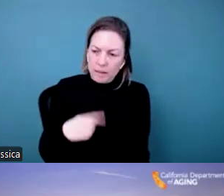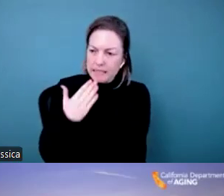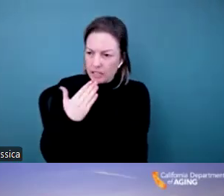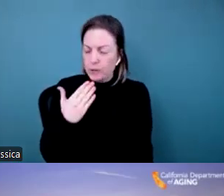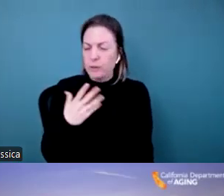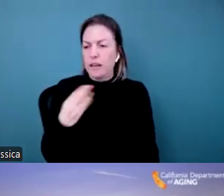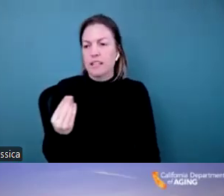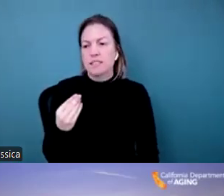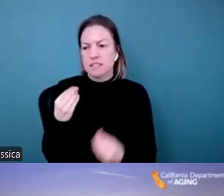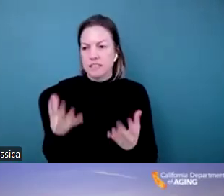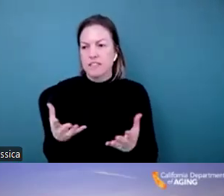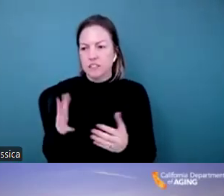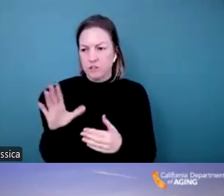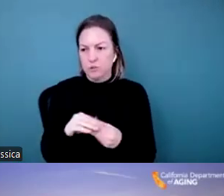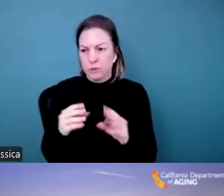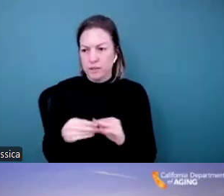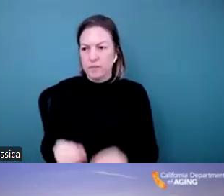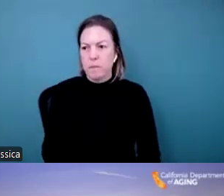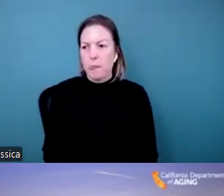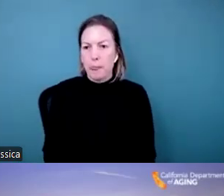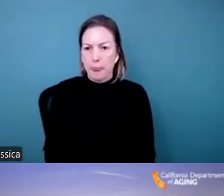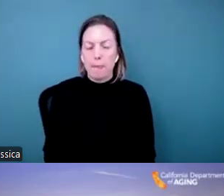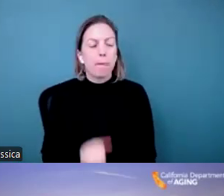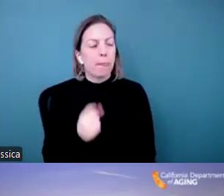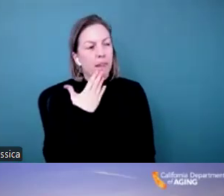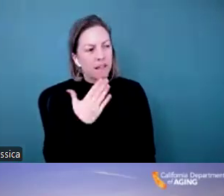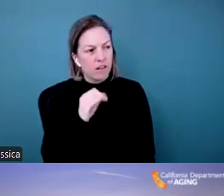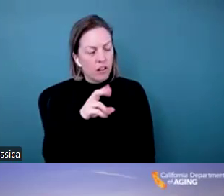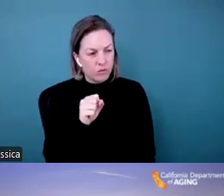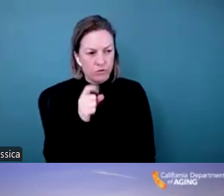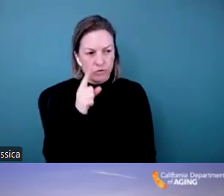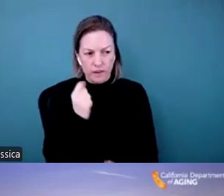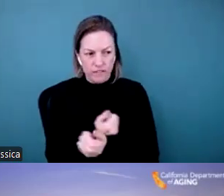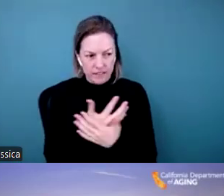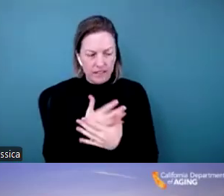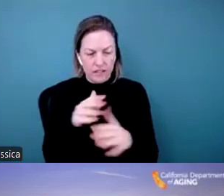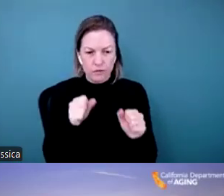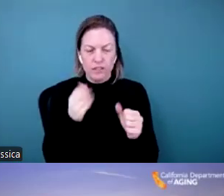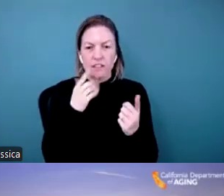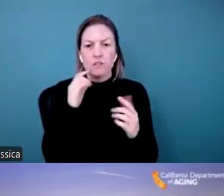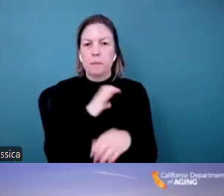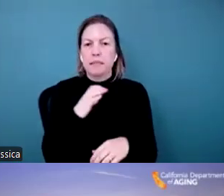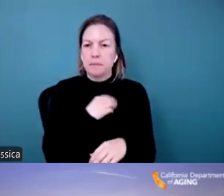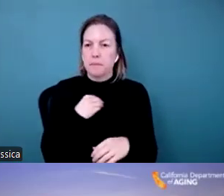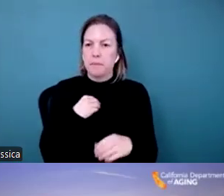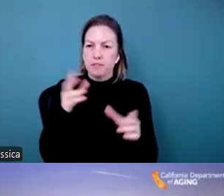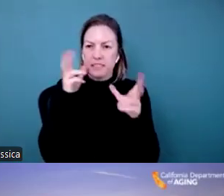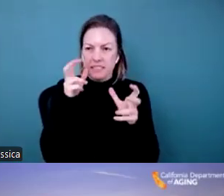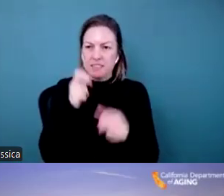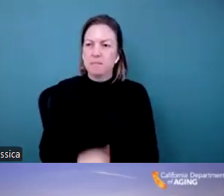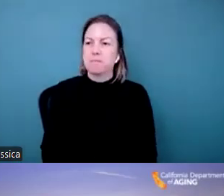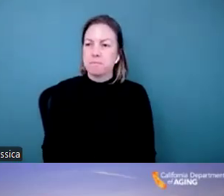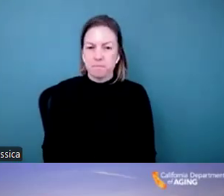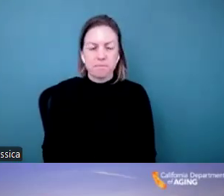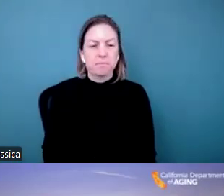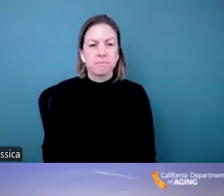your story. Well, thank you, Carlos, for everything and hosting, and thank you to the committee members for listening.